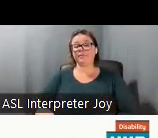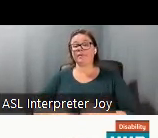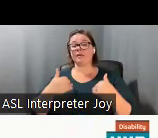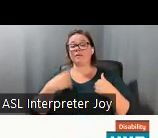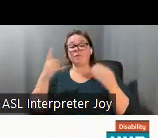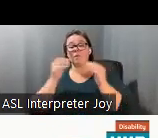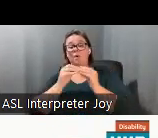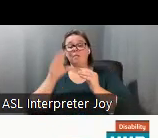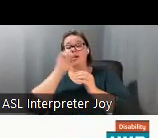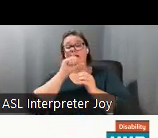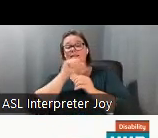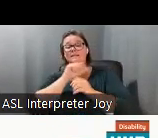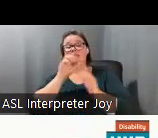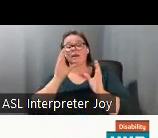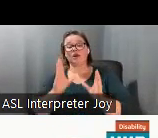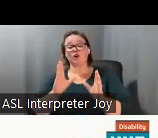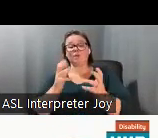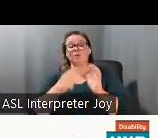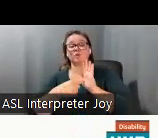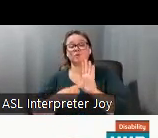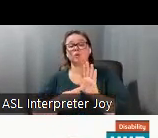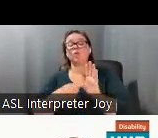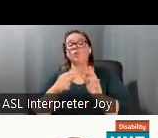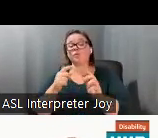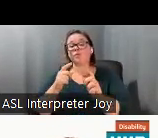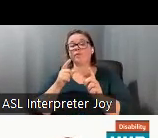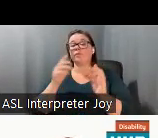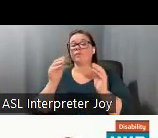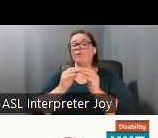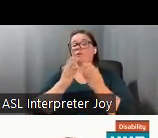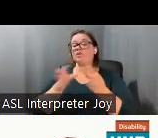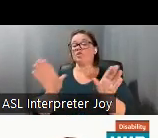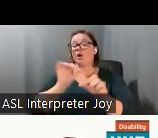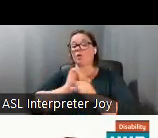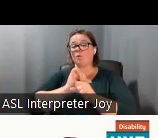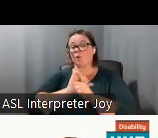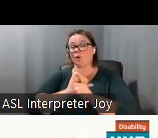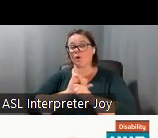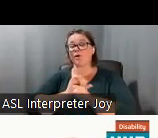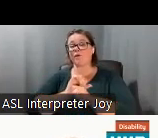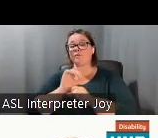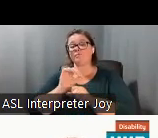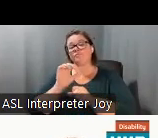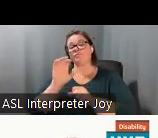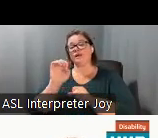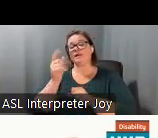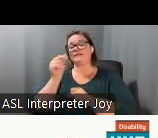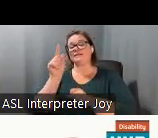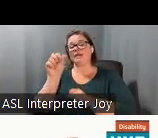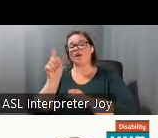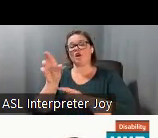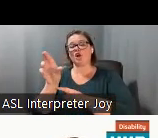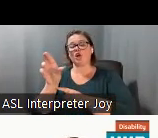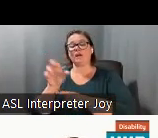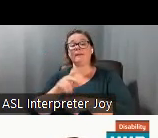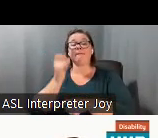estimator I wanted to show you. This one's more of a general work estimator. If you